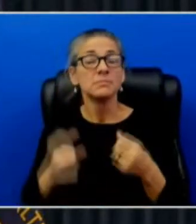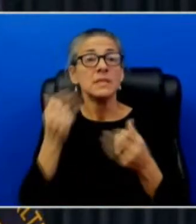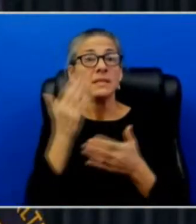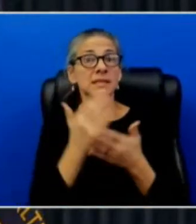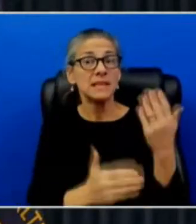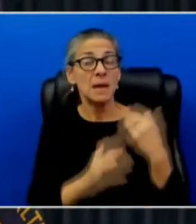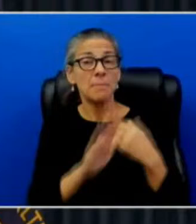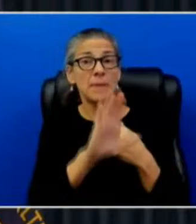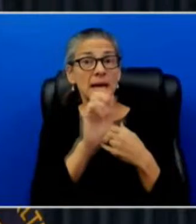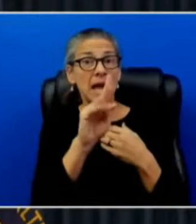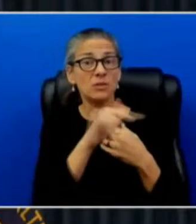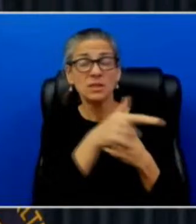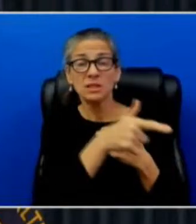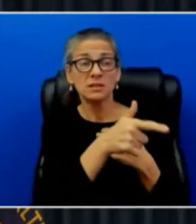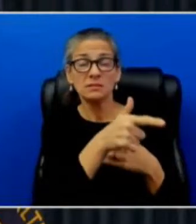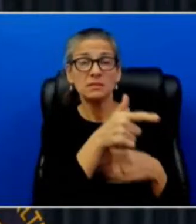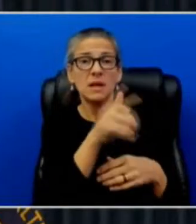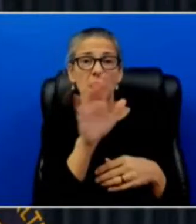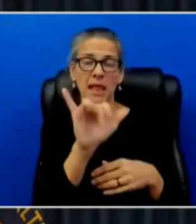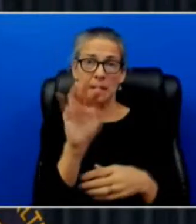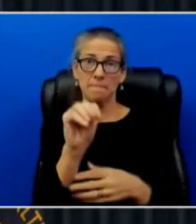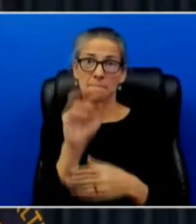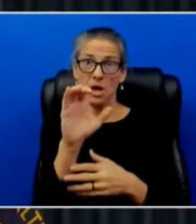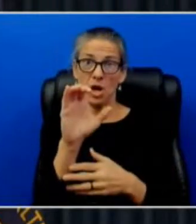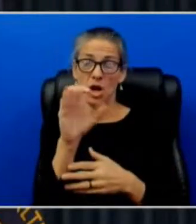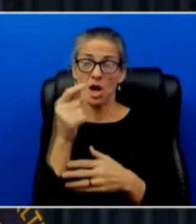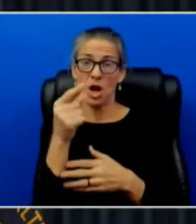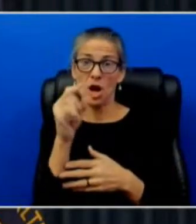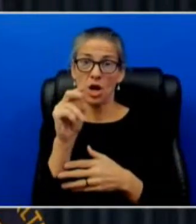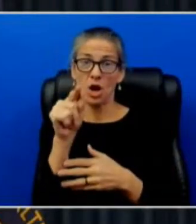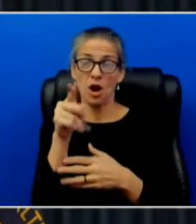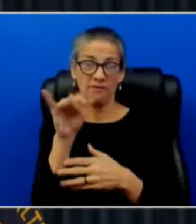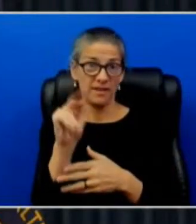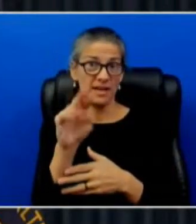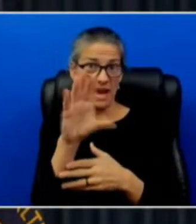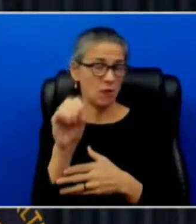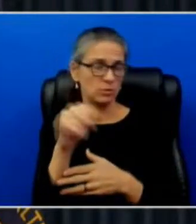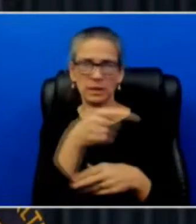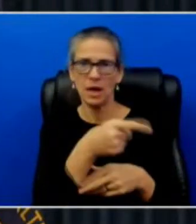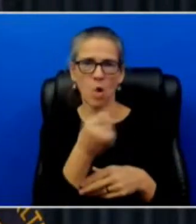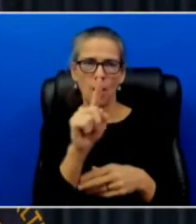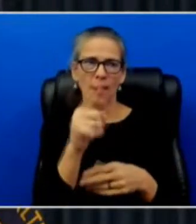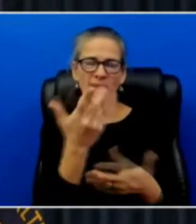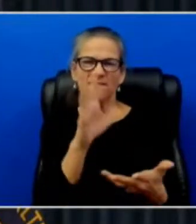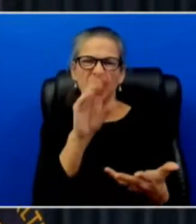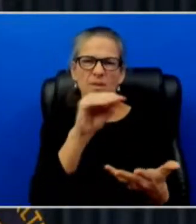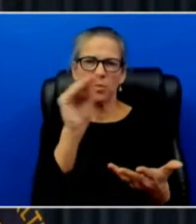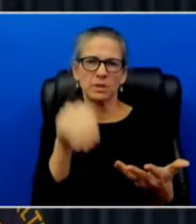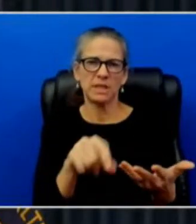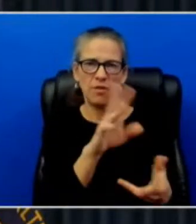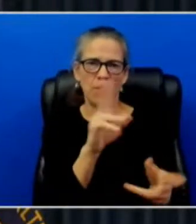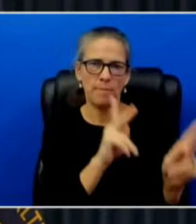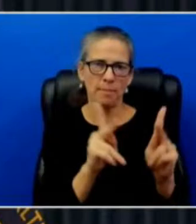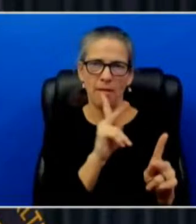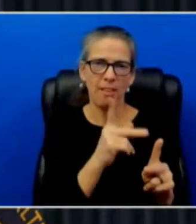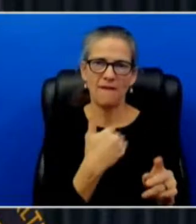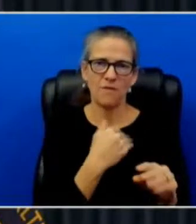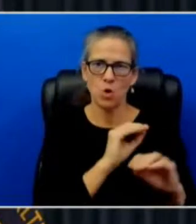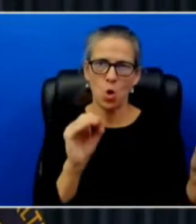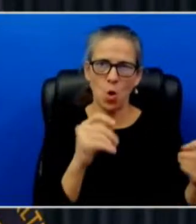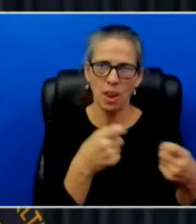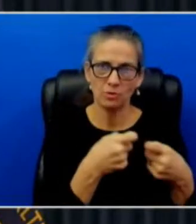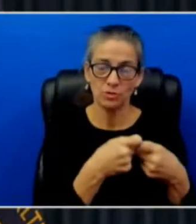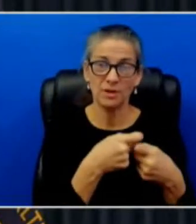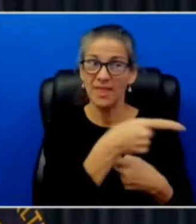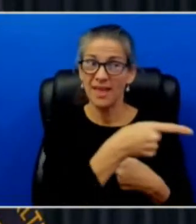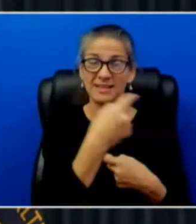power. Magoffin County specifically, I've been working with Judge Wireman over there this morning, most of the morning. He's talking to me about how many trees have fallen this